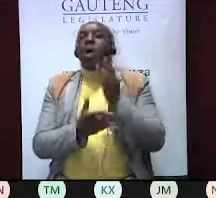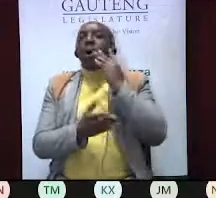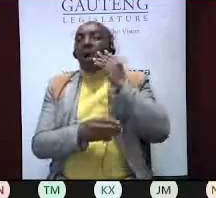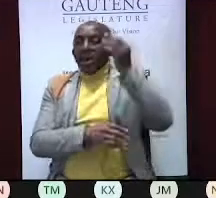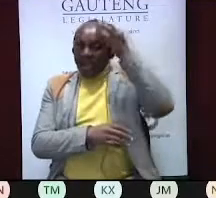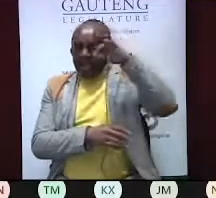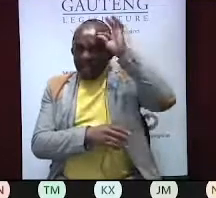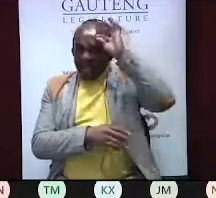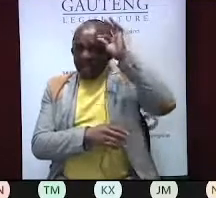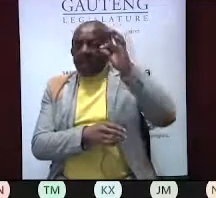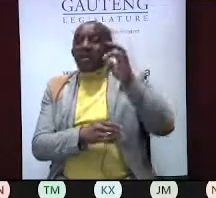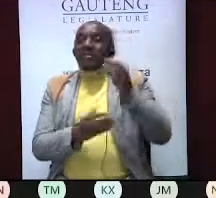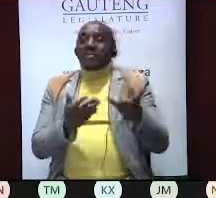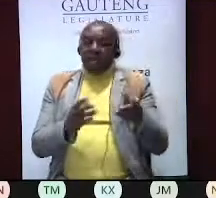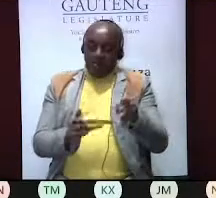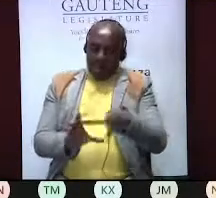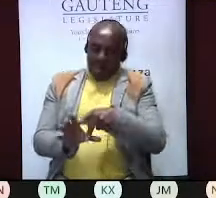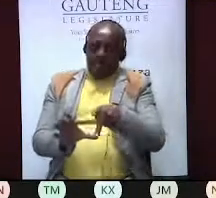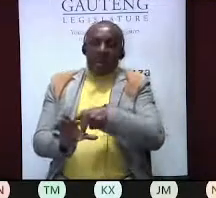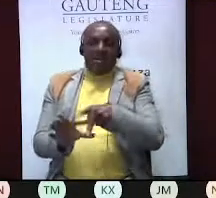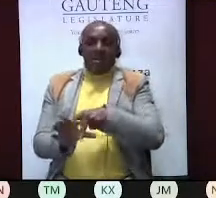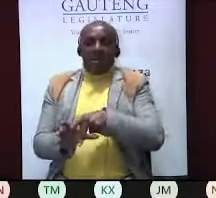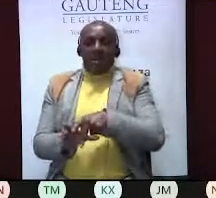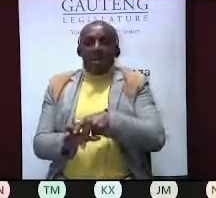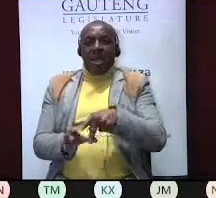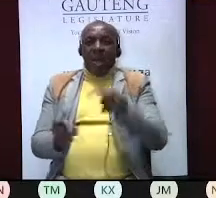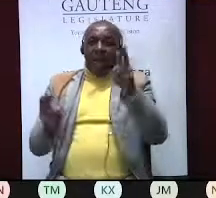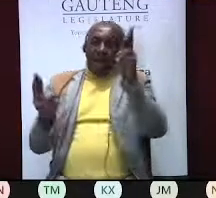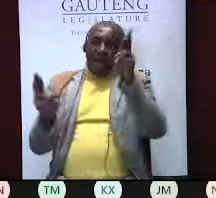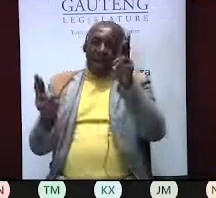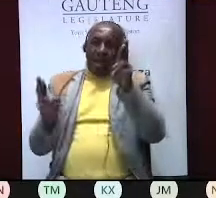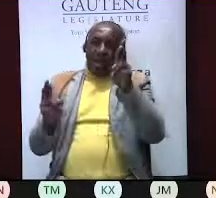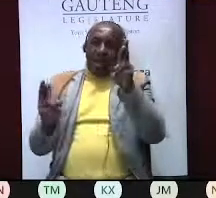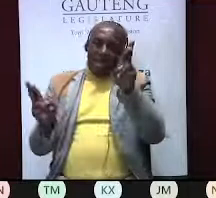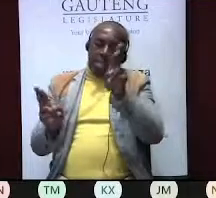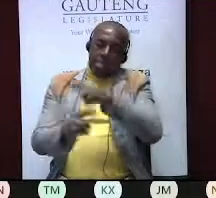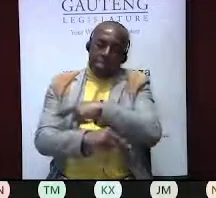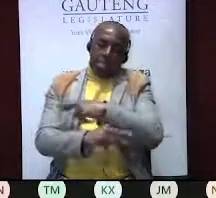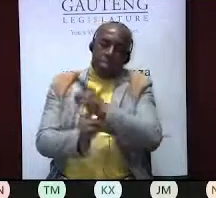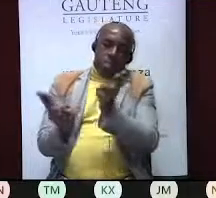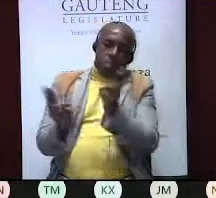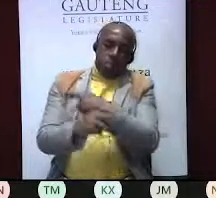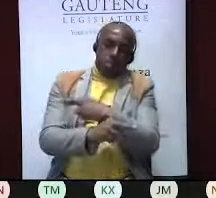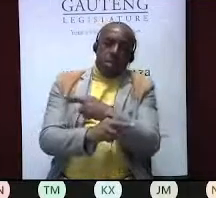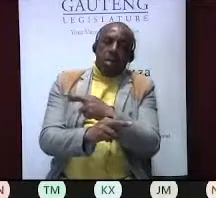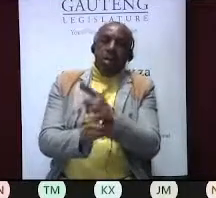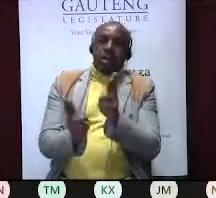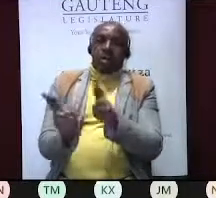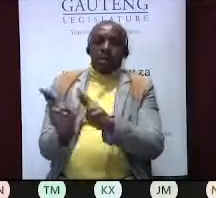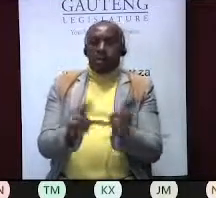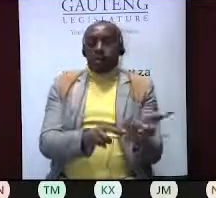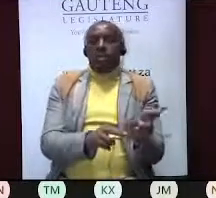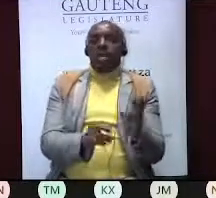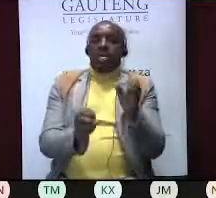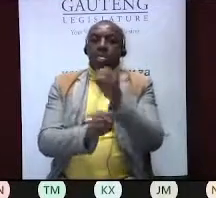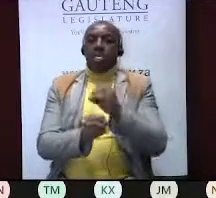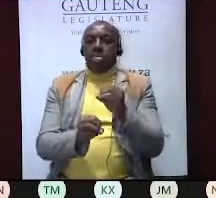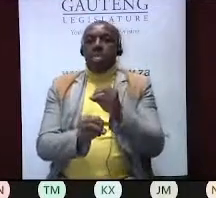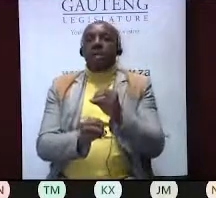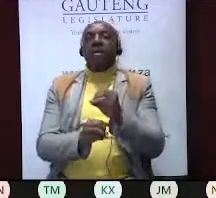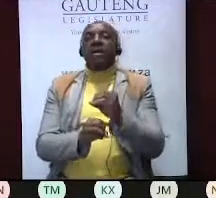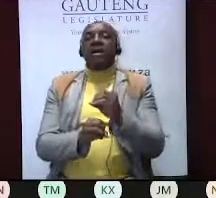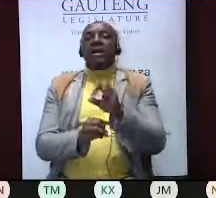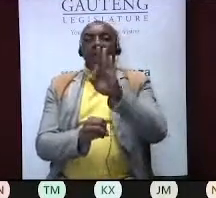government interventions are not readily available, we know that a faith-based organization, because